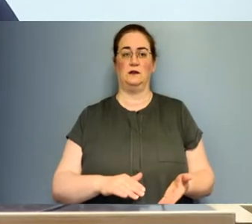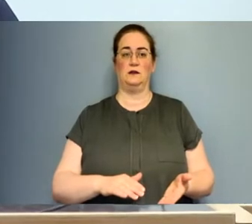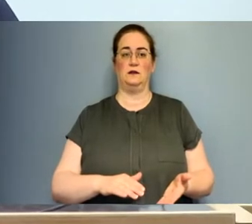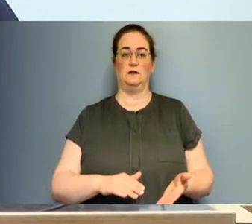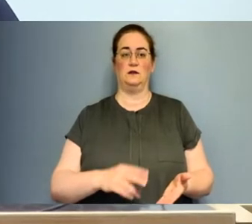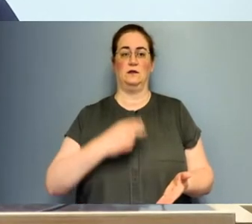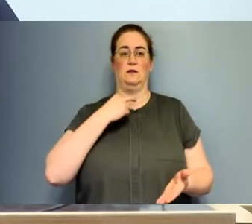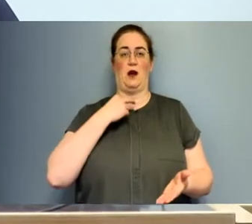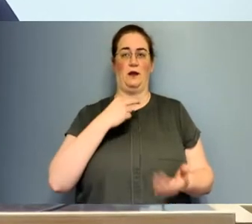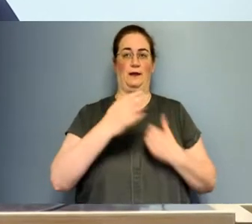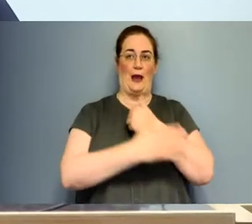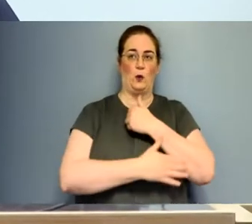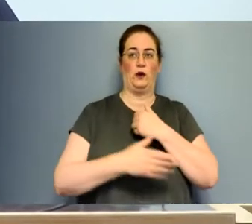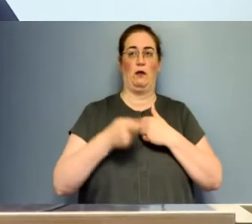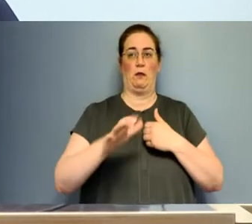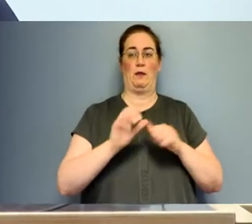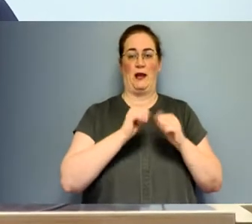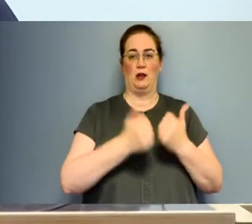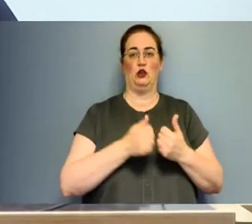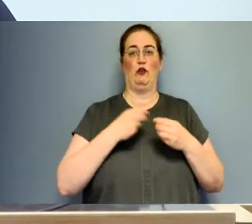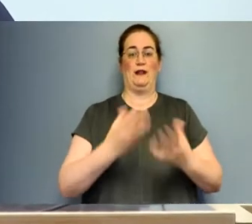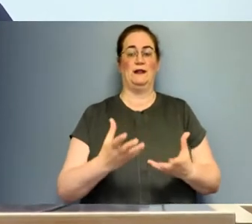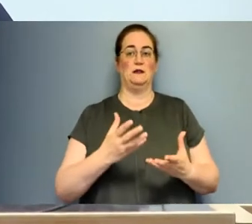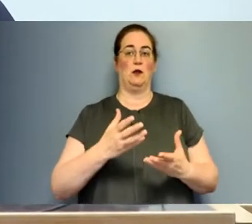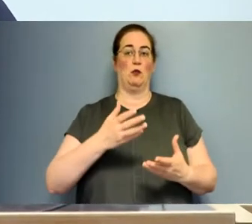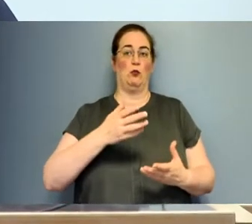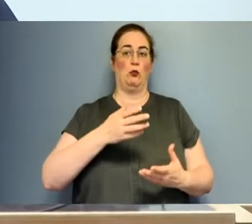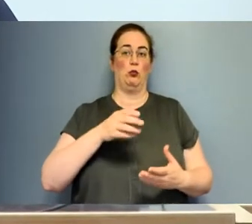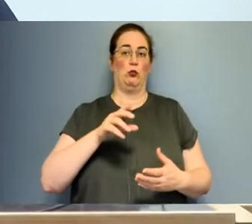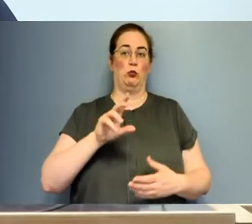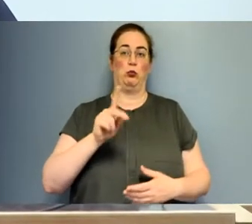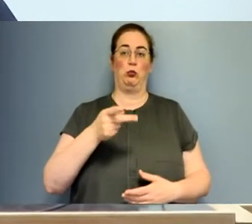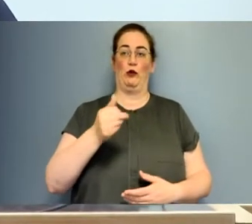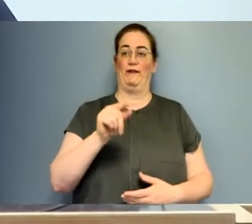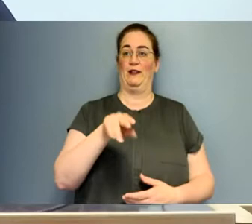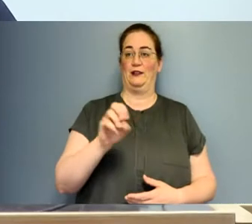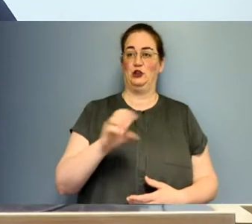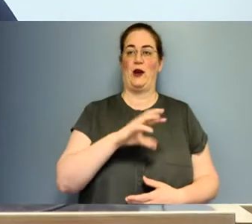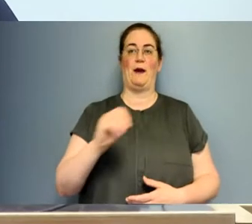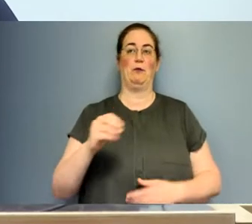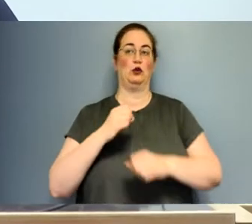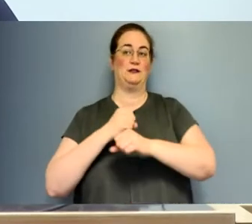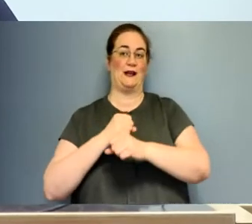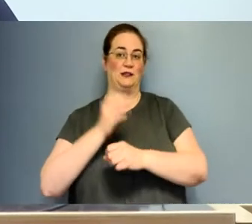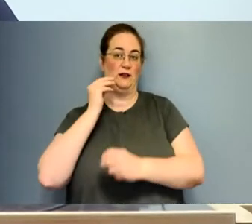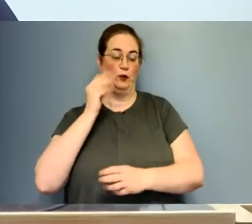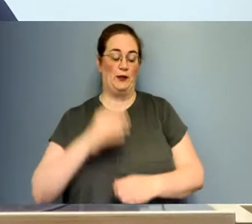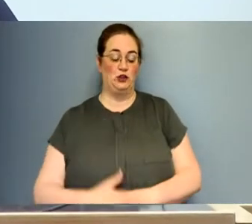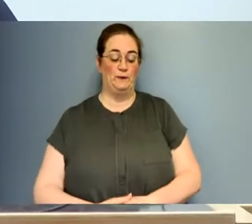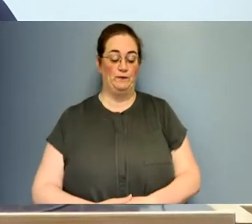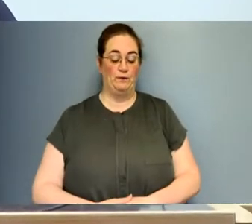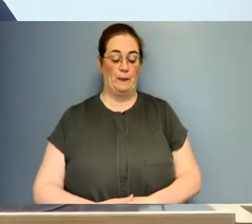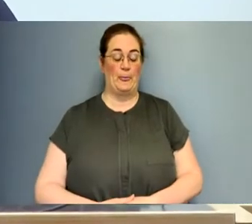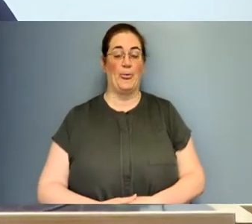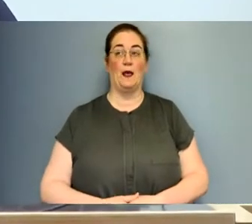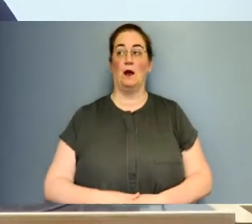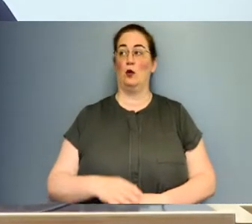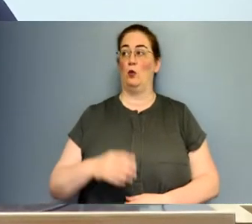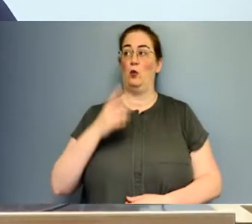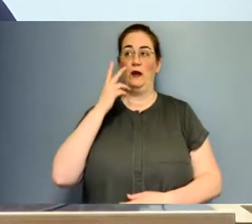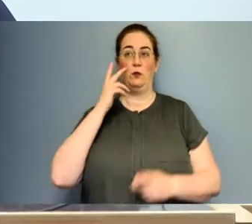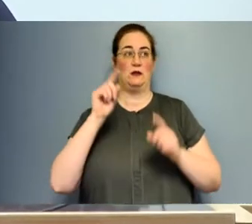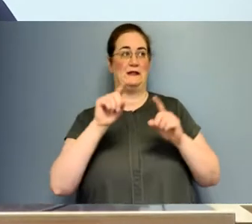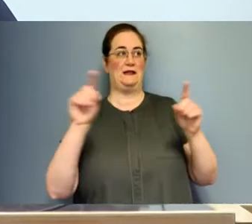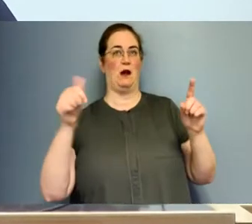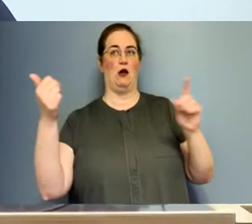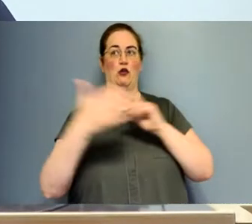counties and public agencies from releasing privileged and protected information. We looked at other large counties to see